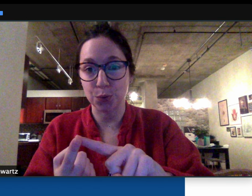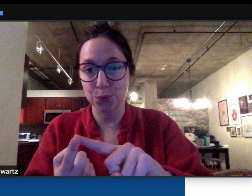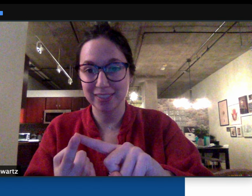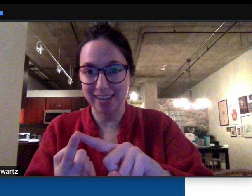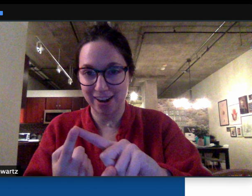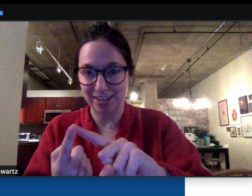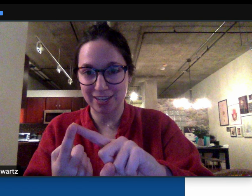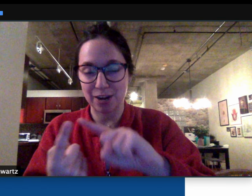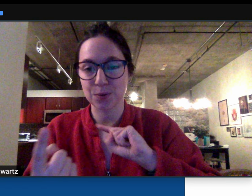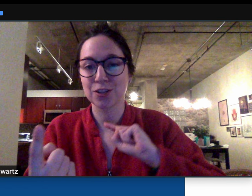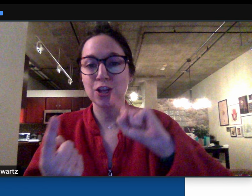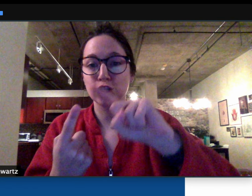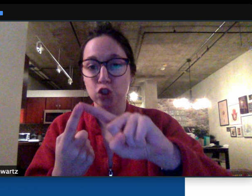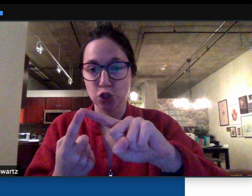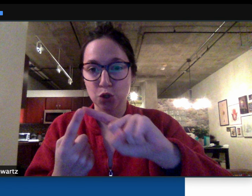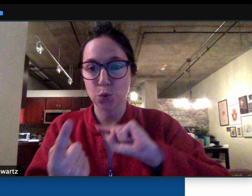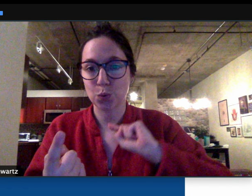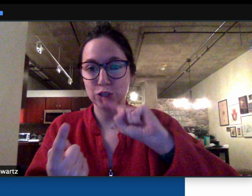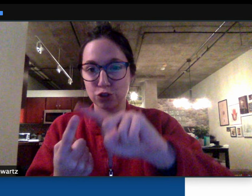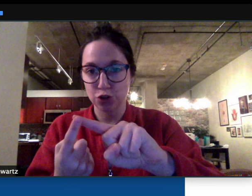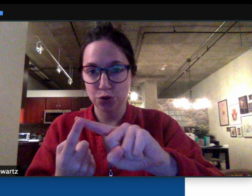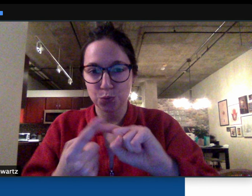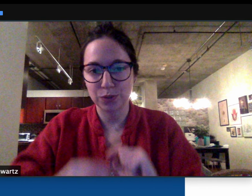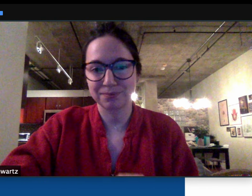Two, get ready, go.